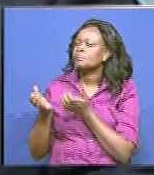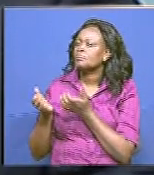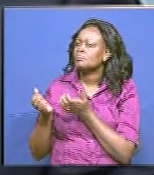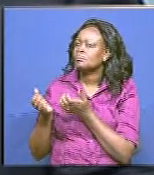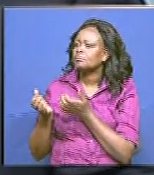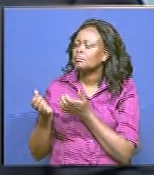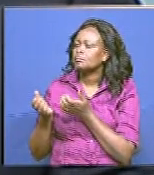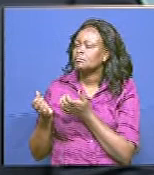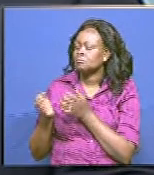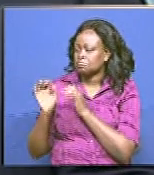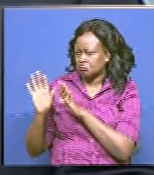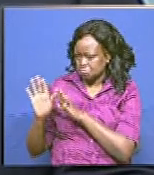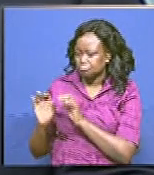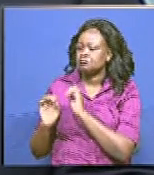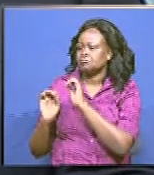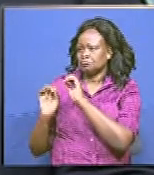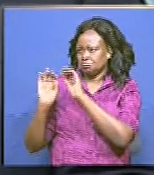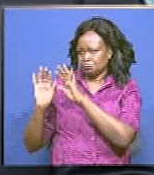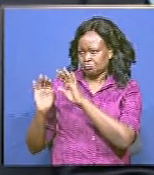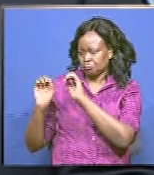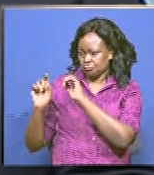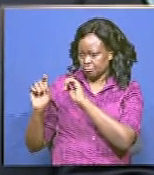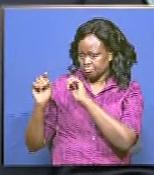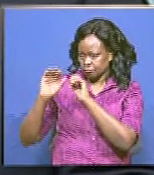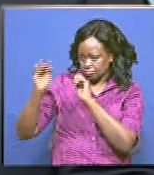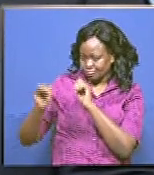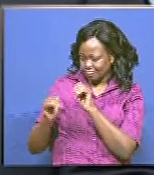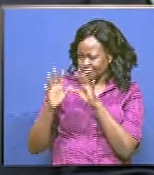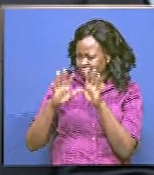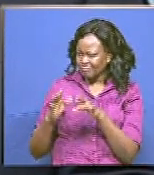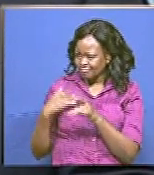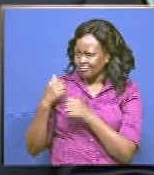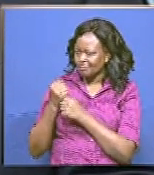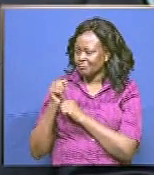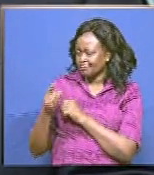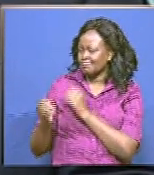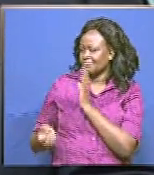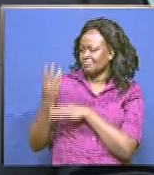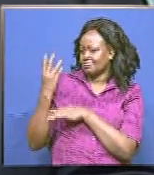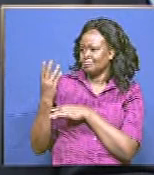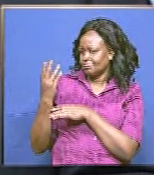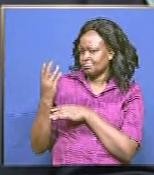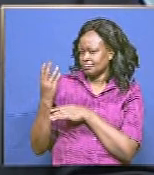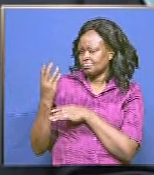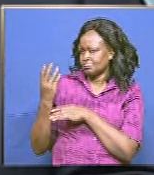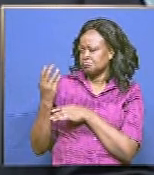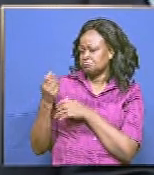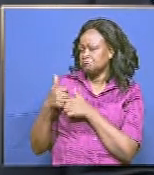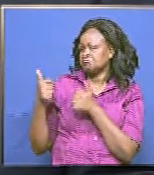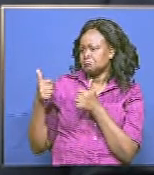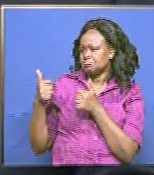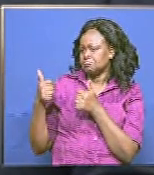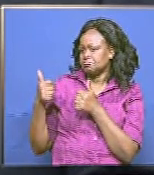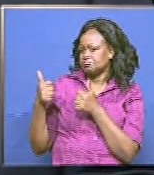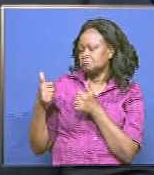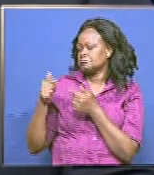one side, yeah. on one hand, counties are struggling to make these sources upstanding. On